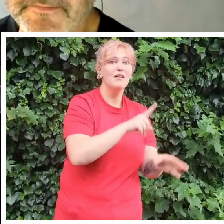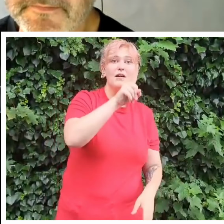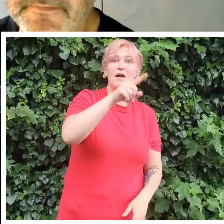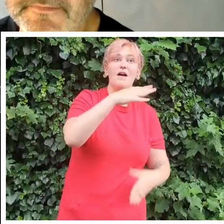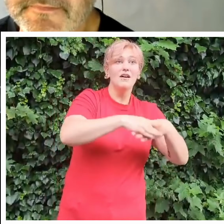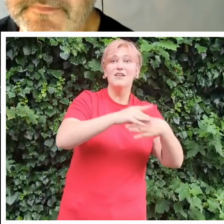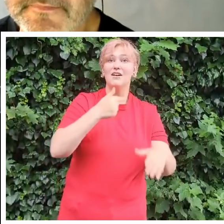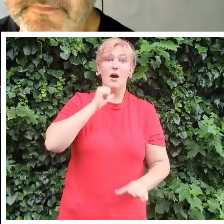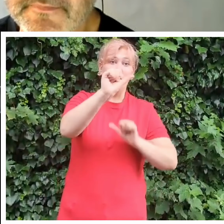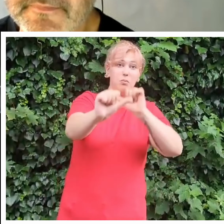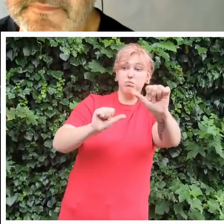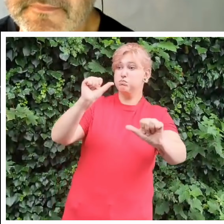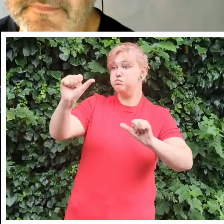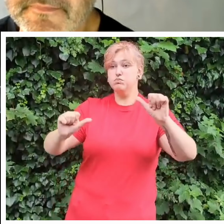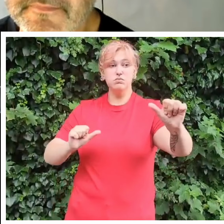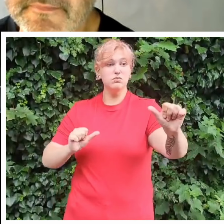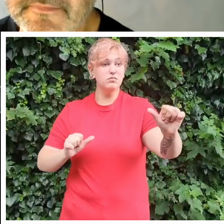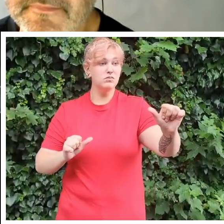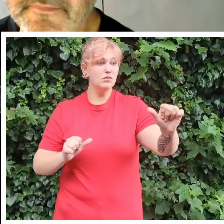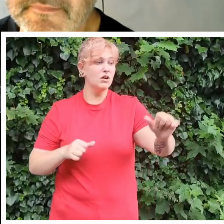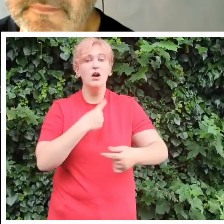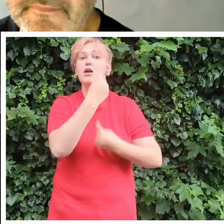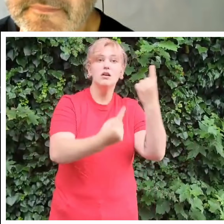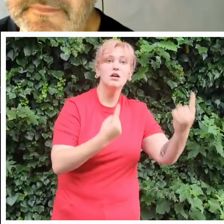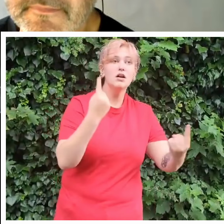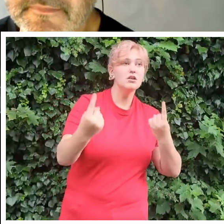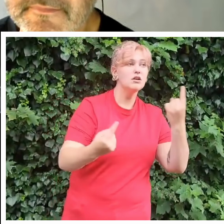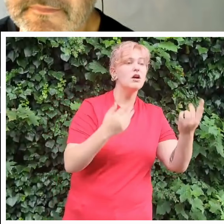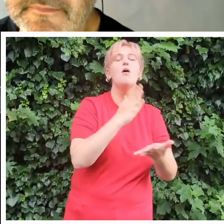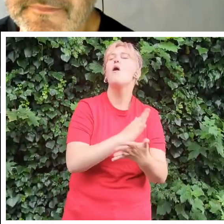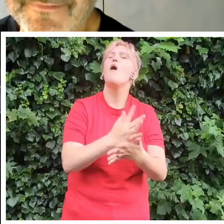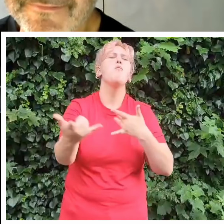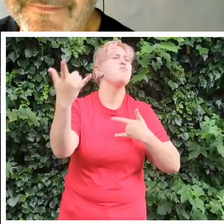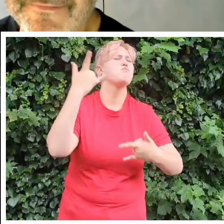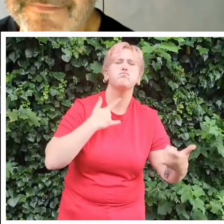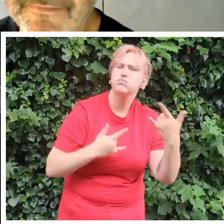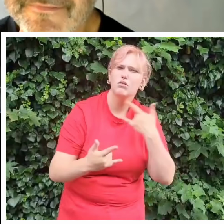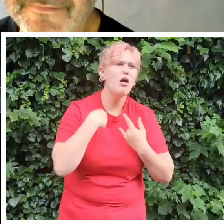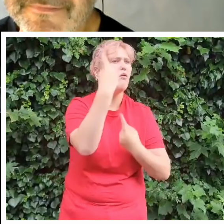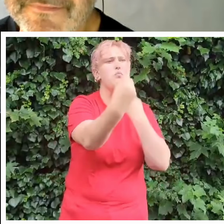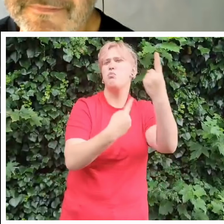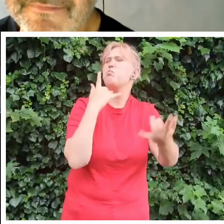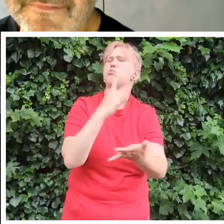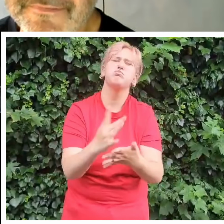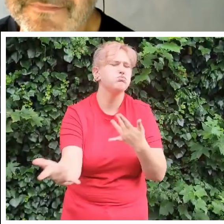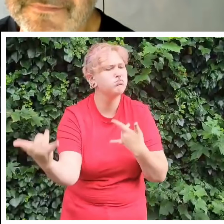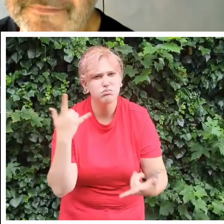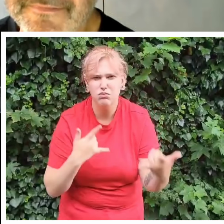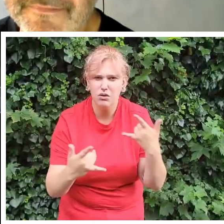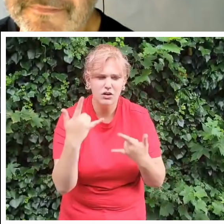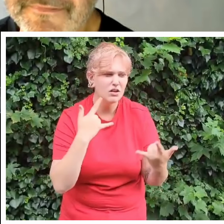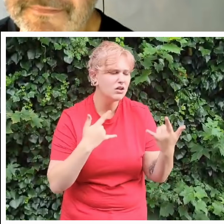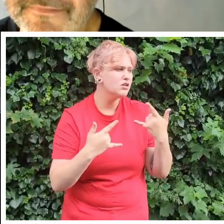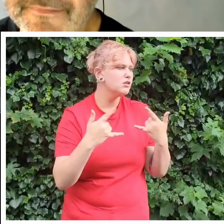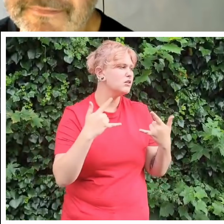the friends that I've shared it with, everybody absolutely loves it. Everybody absolutely loves it.